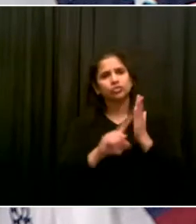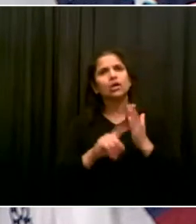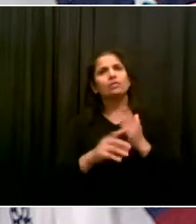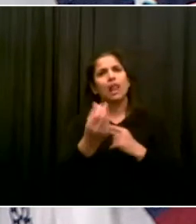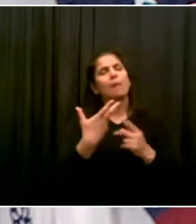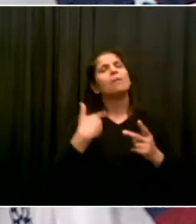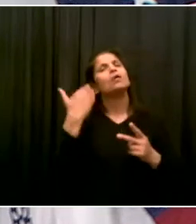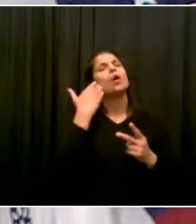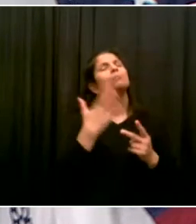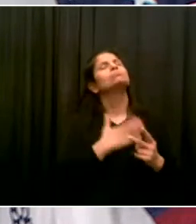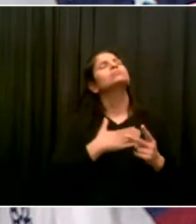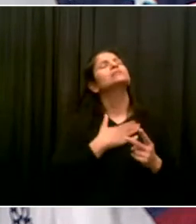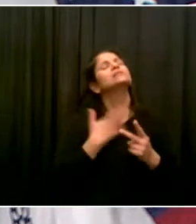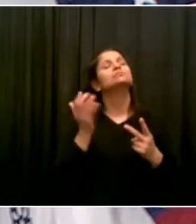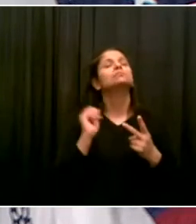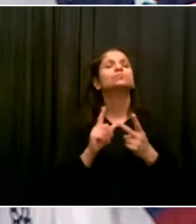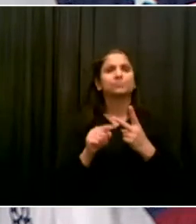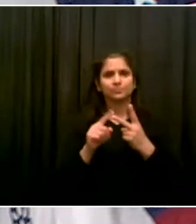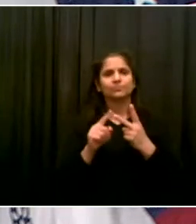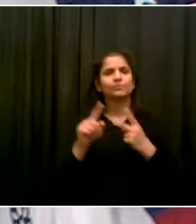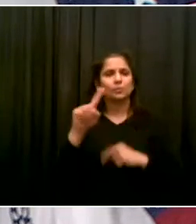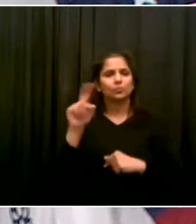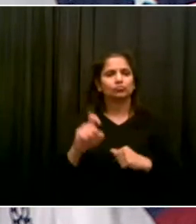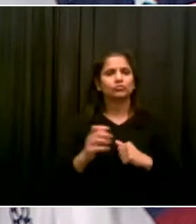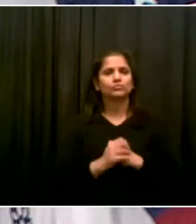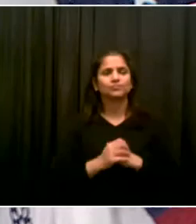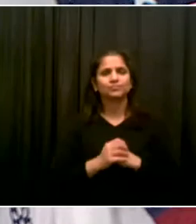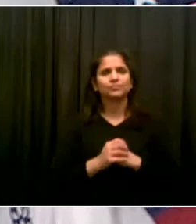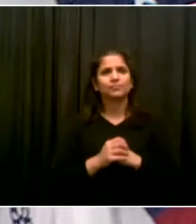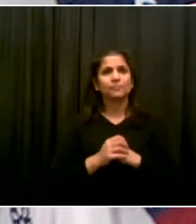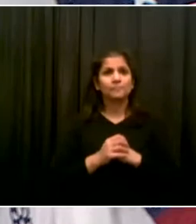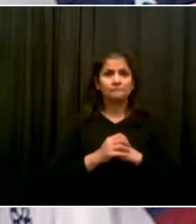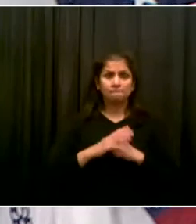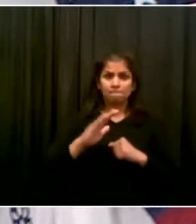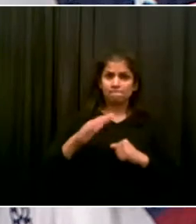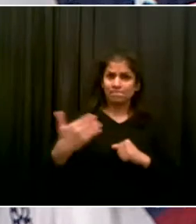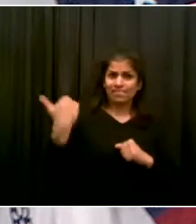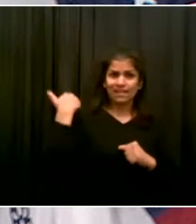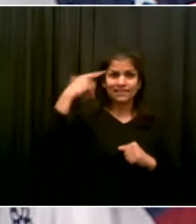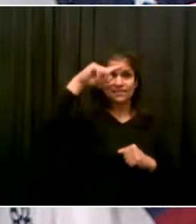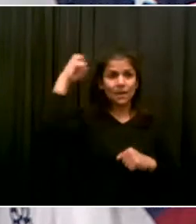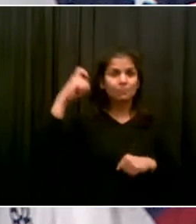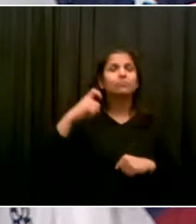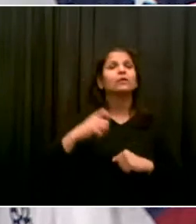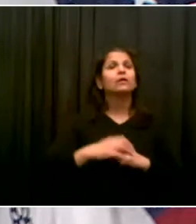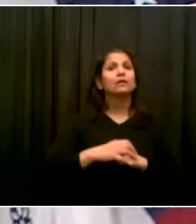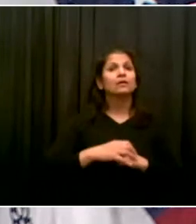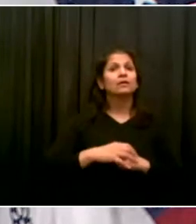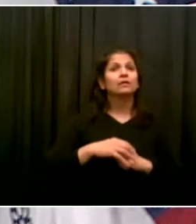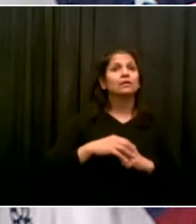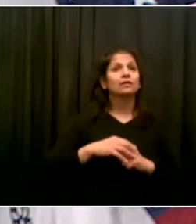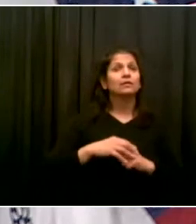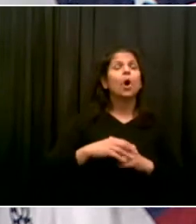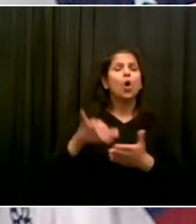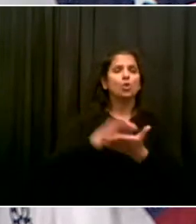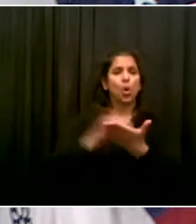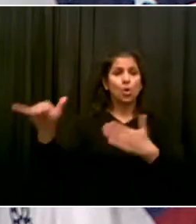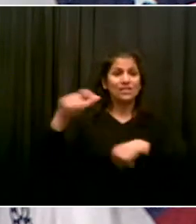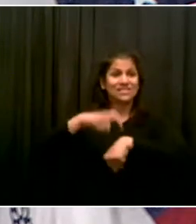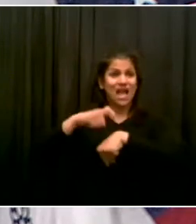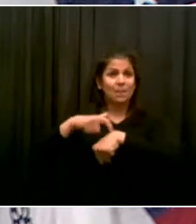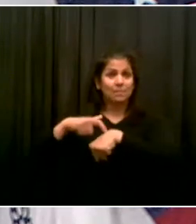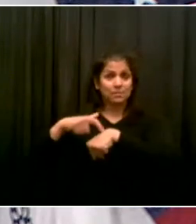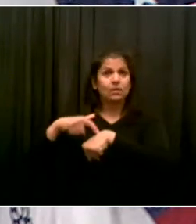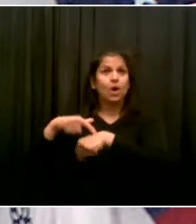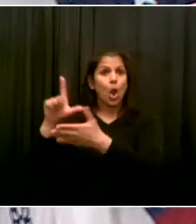issue is last summer, the New York Times published 60 plus videos